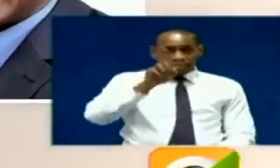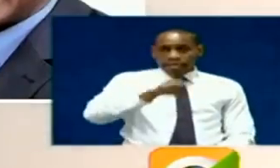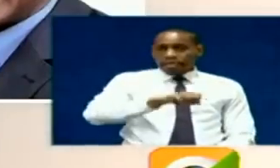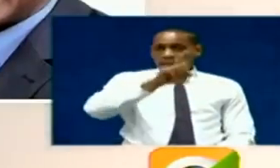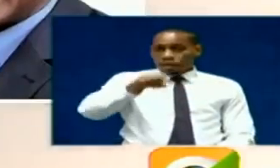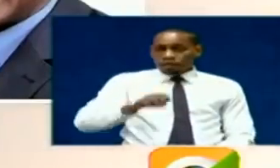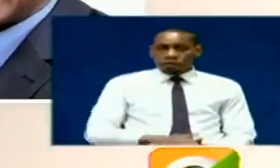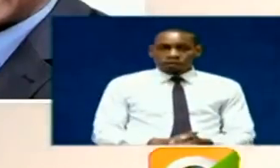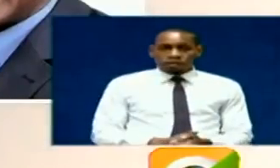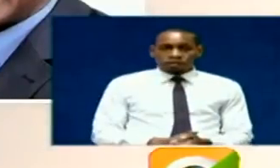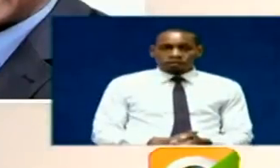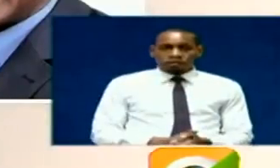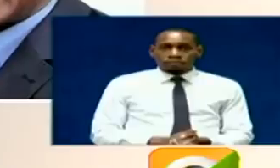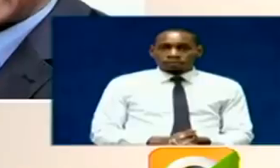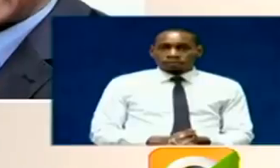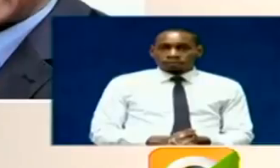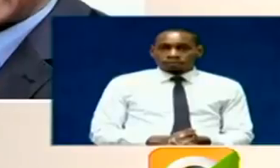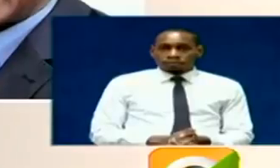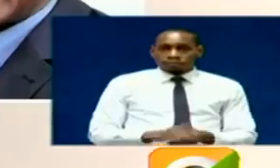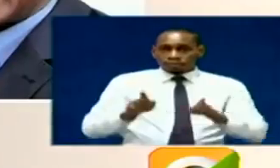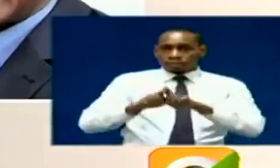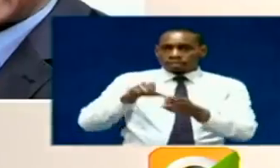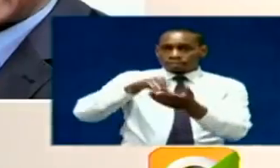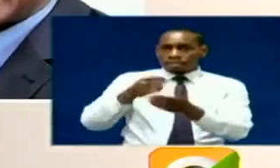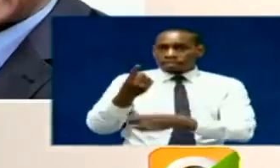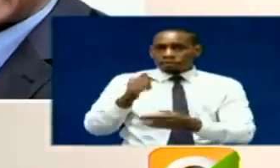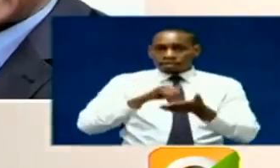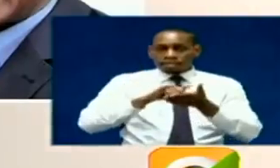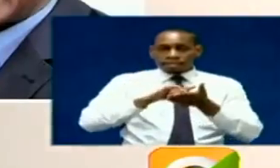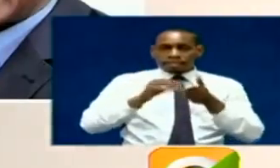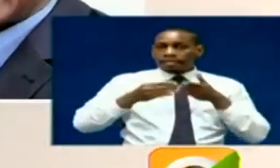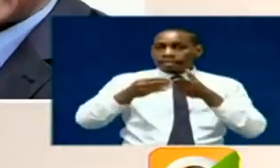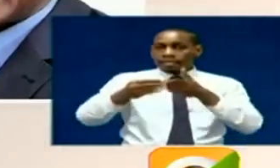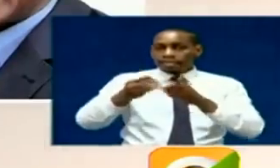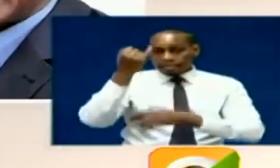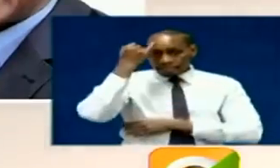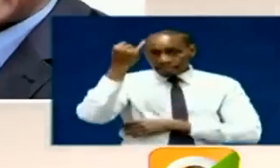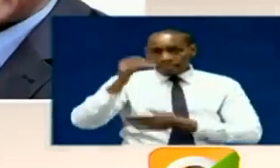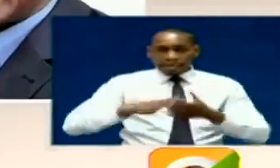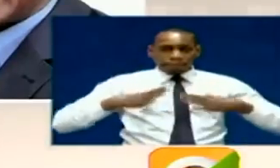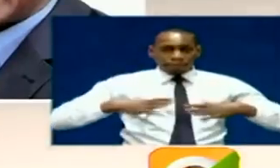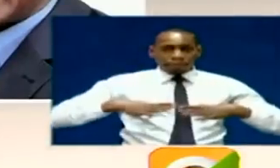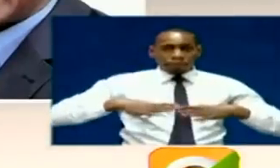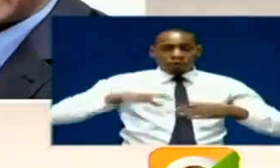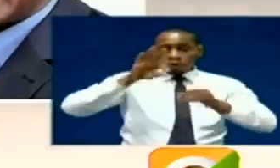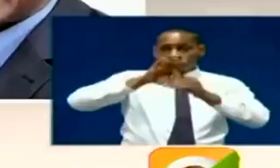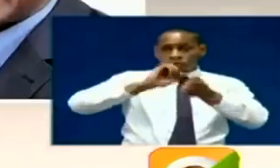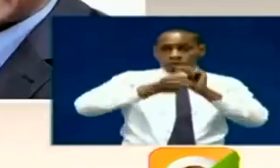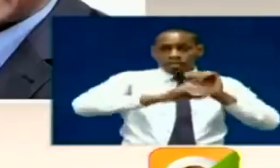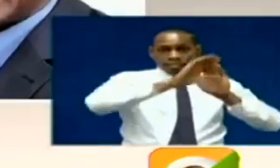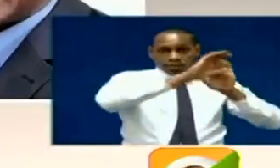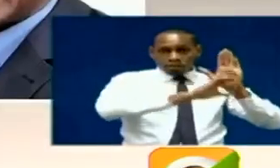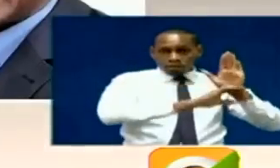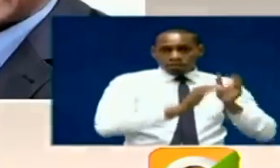promoters. Njoya, which was one of the cases that led to the idea of popular initiative, Njoya